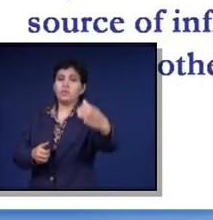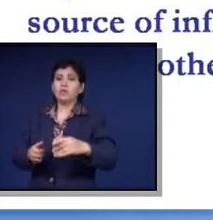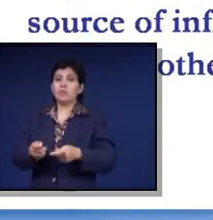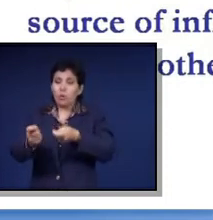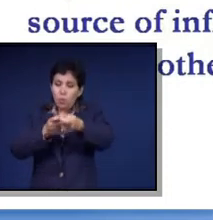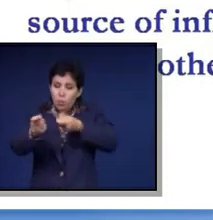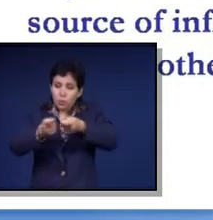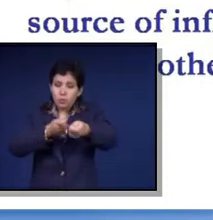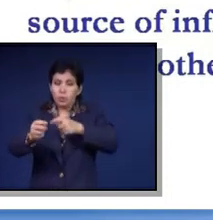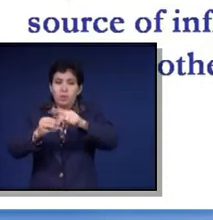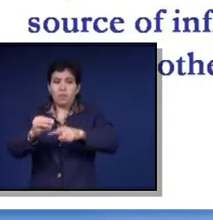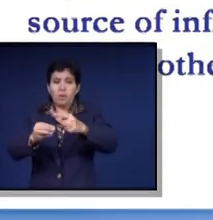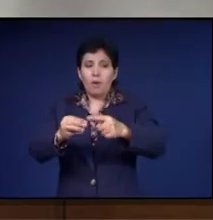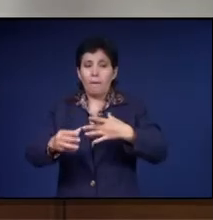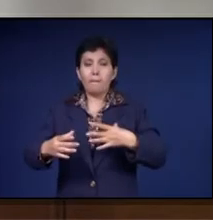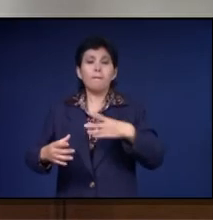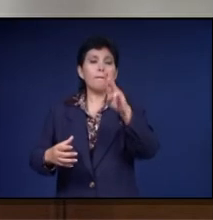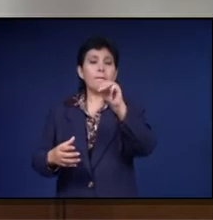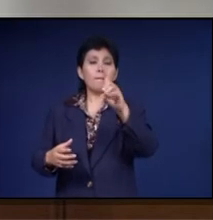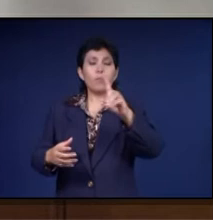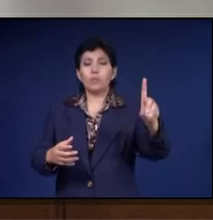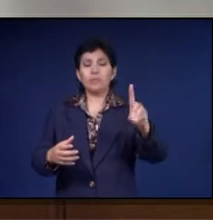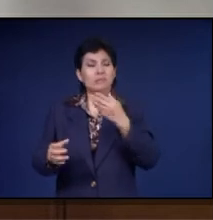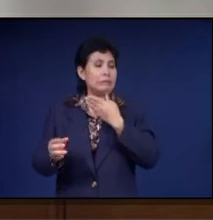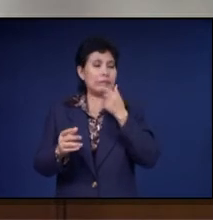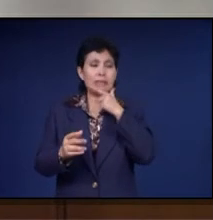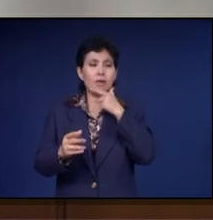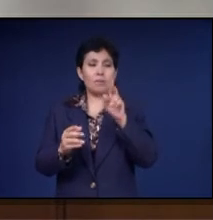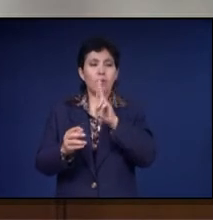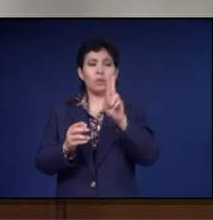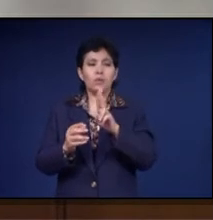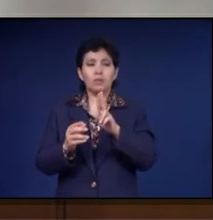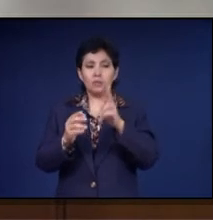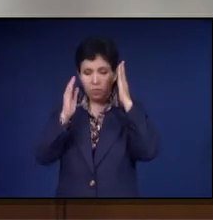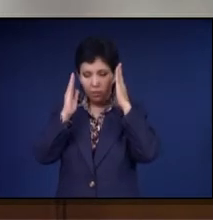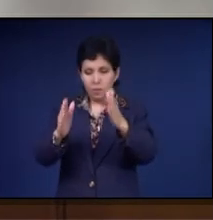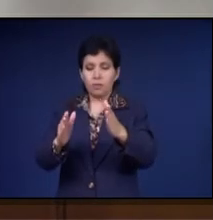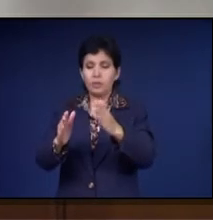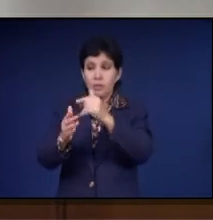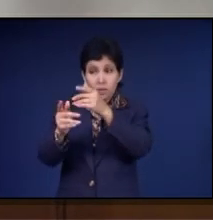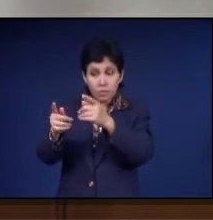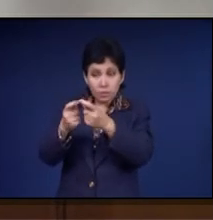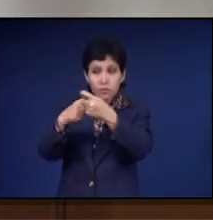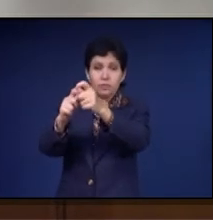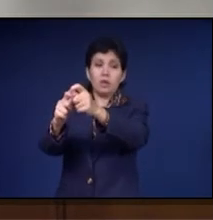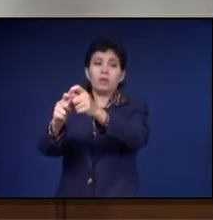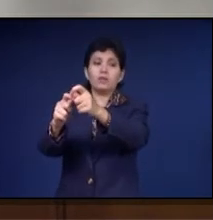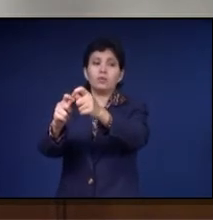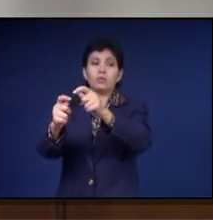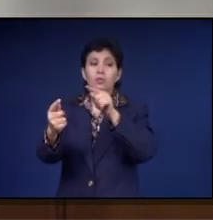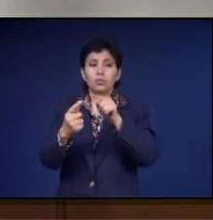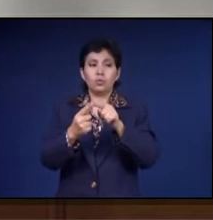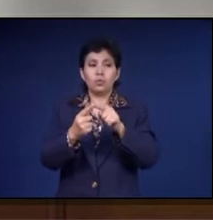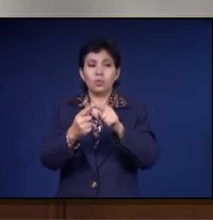say we can talk about mood. So we throw away the temperature, we try to regulate the temperature, or we try